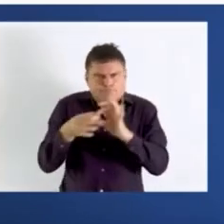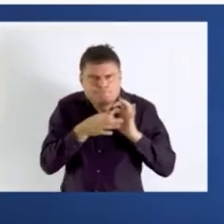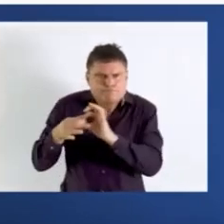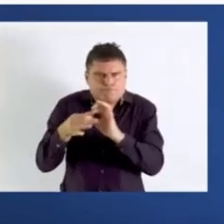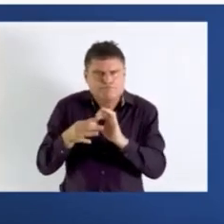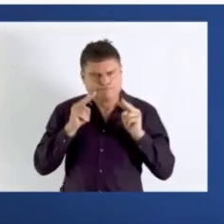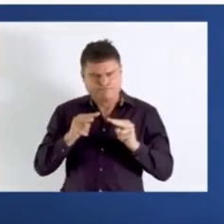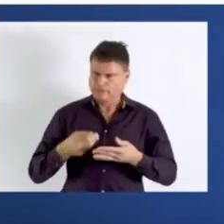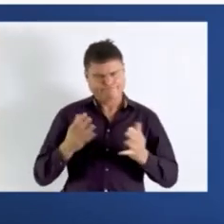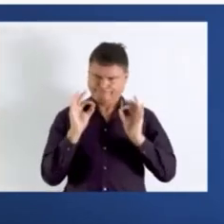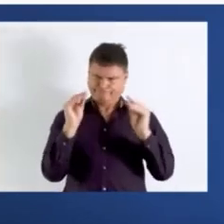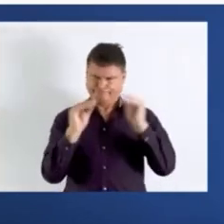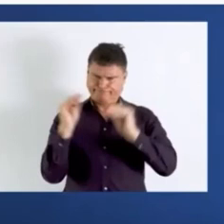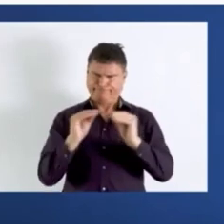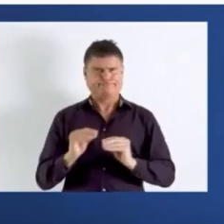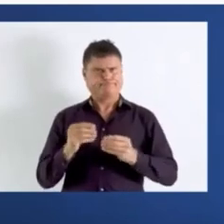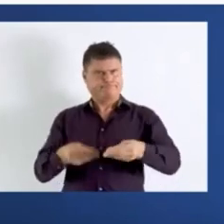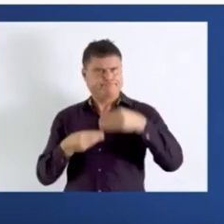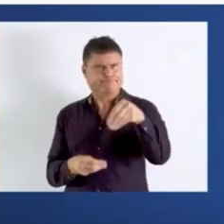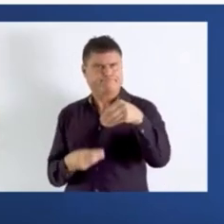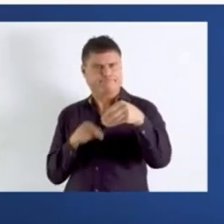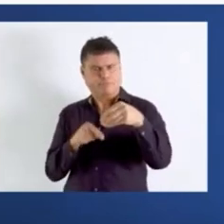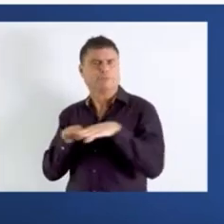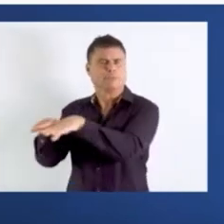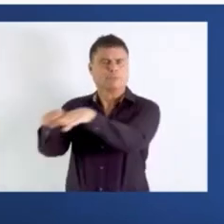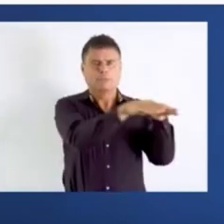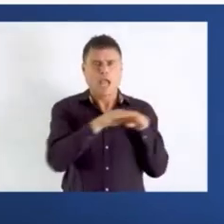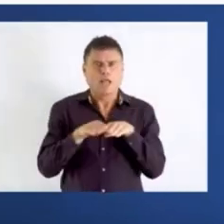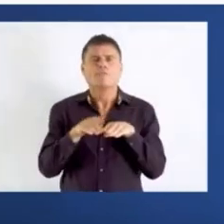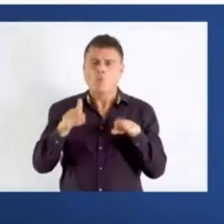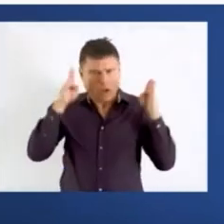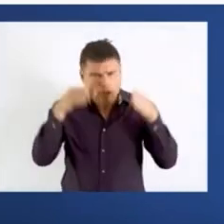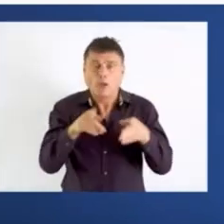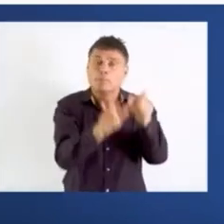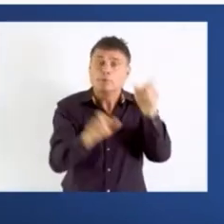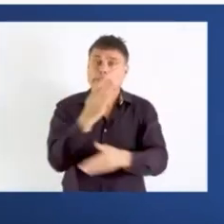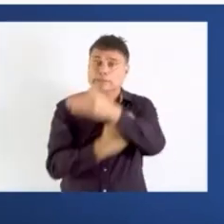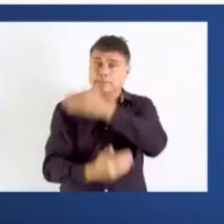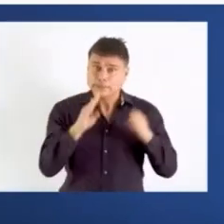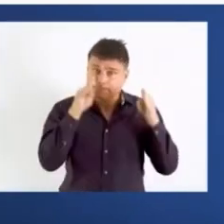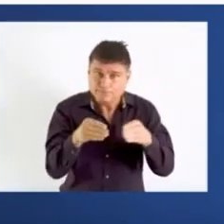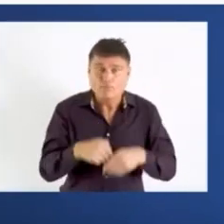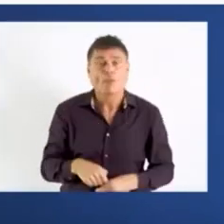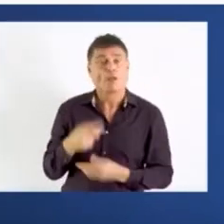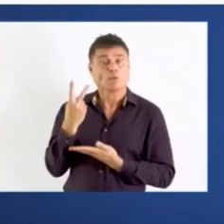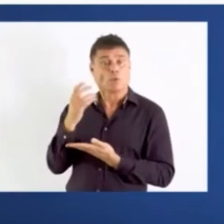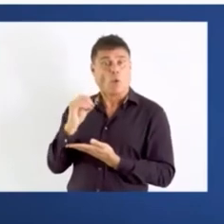of developing and promoting standardized data collection tools on persons with disabilities.